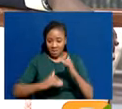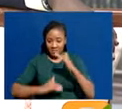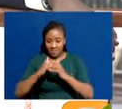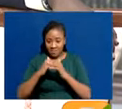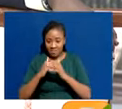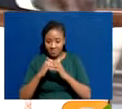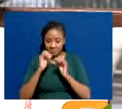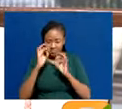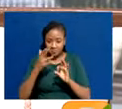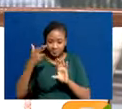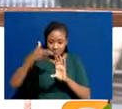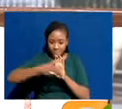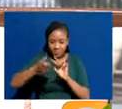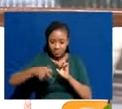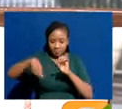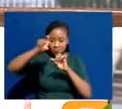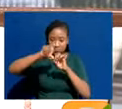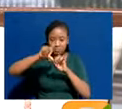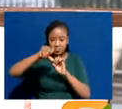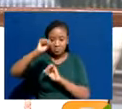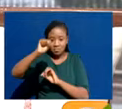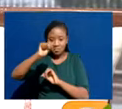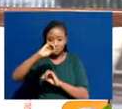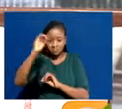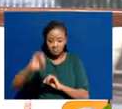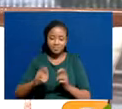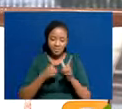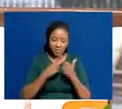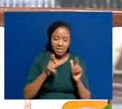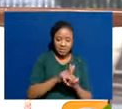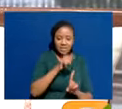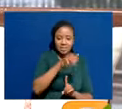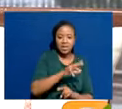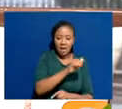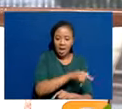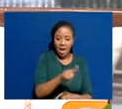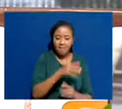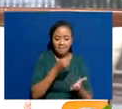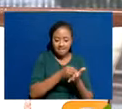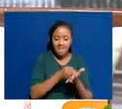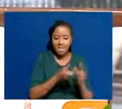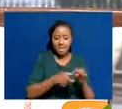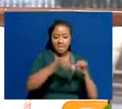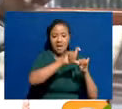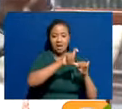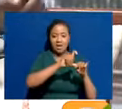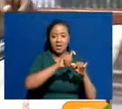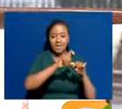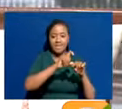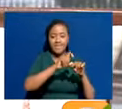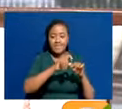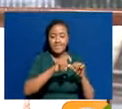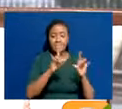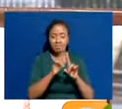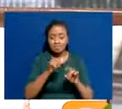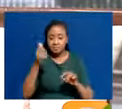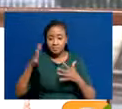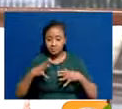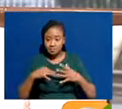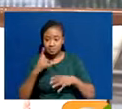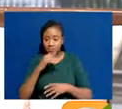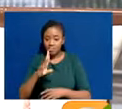by 5%, the variable changes. Maybe not in that proportion, but it changes. And then the guys who are not on Uber have agreed they want to have